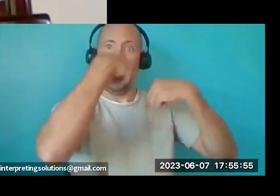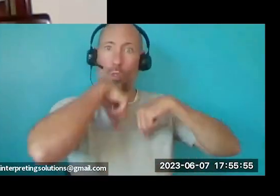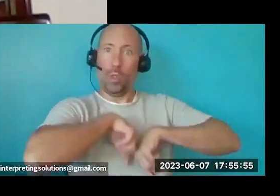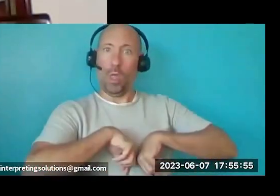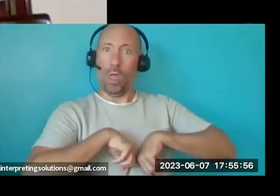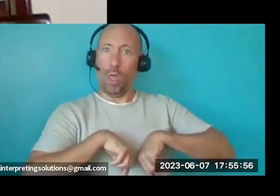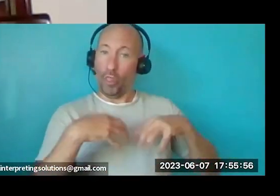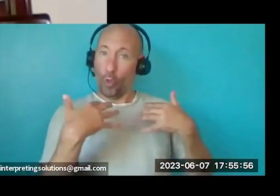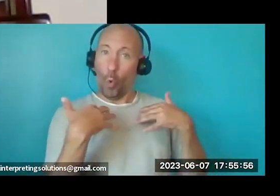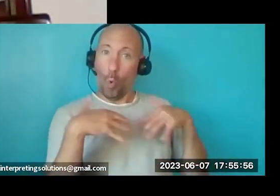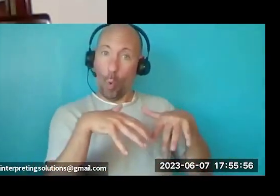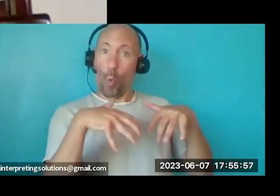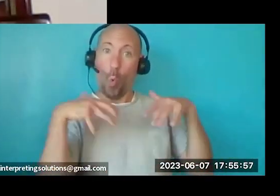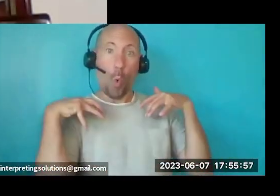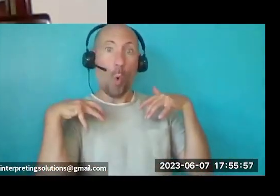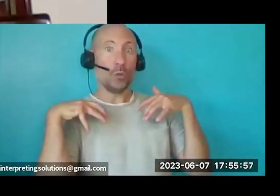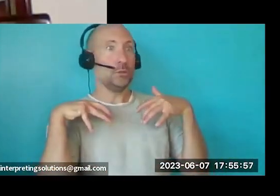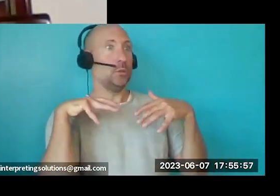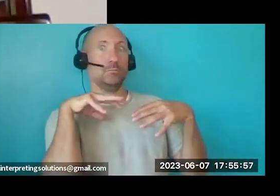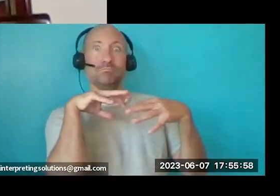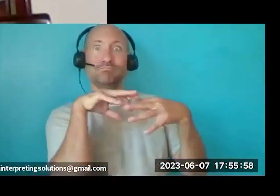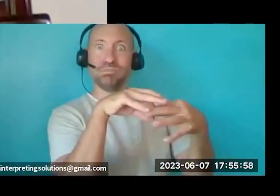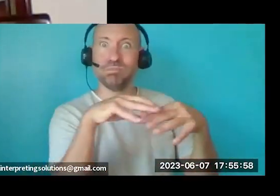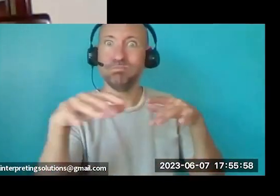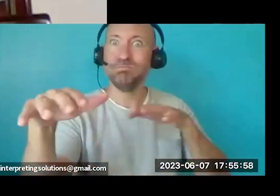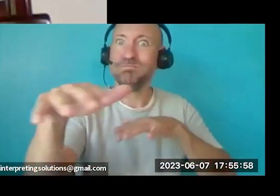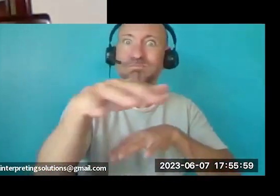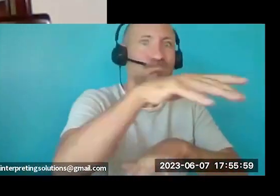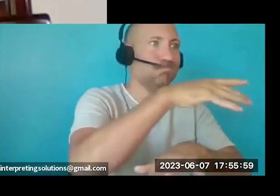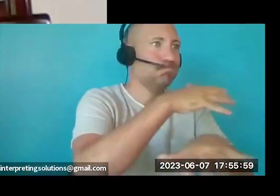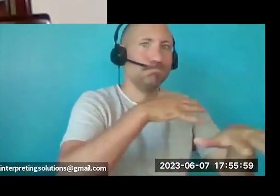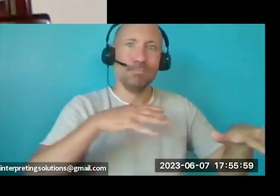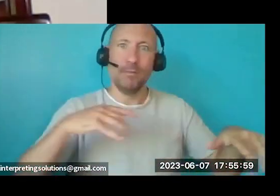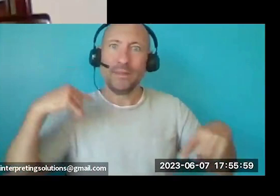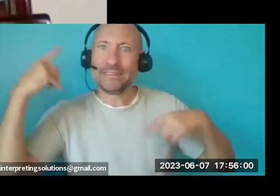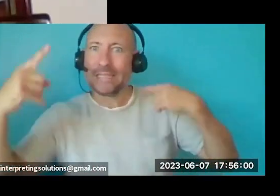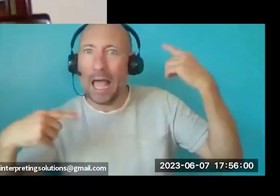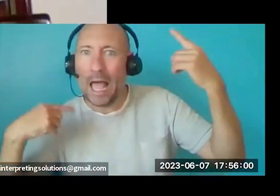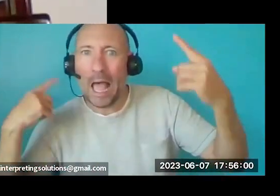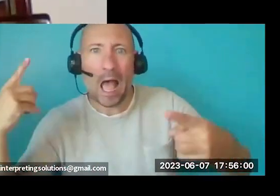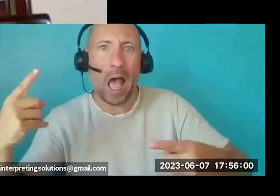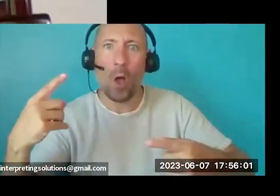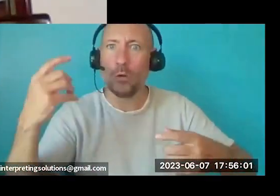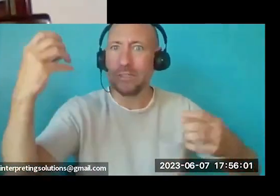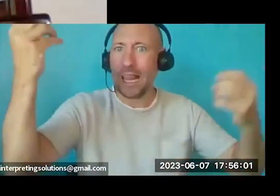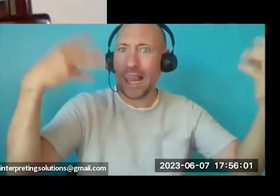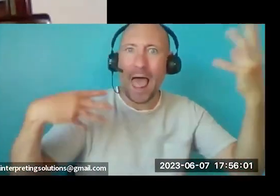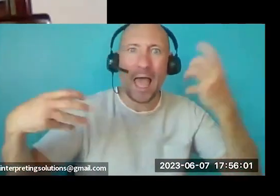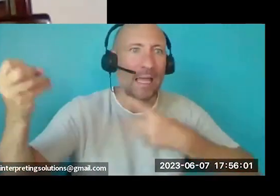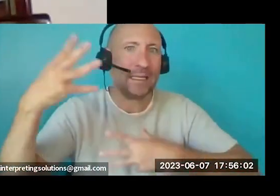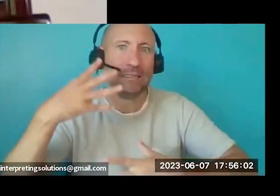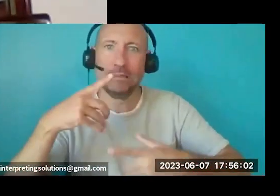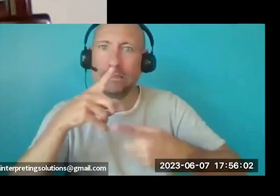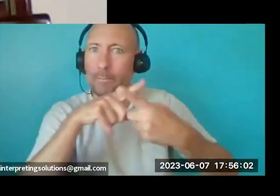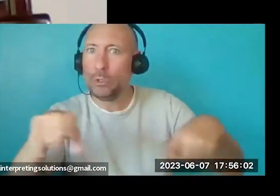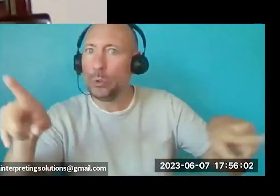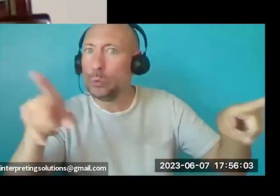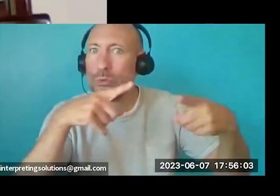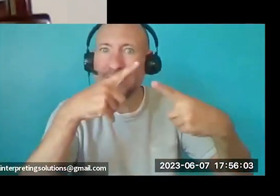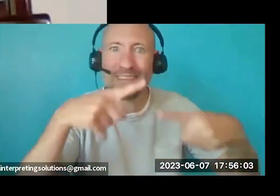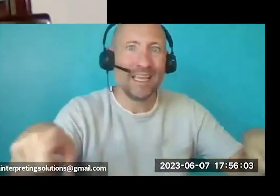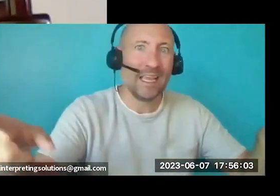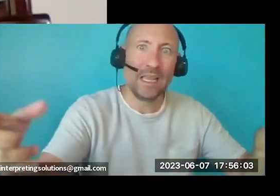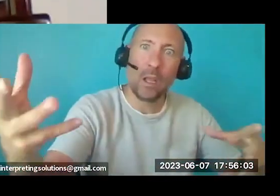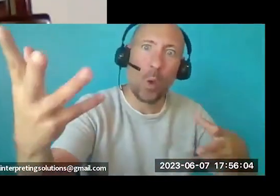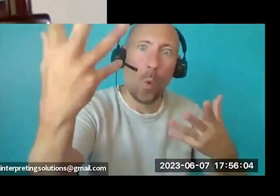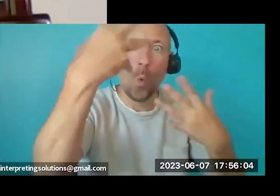the situation, by the place, by the lights, by the sounds, the noise, the music, and also by